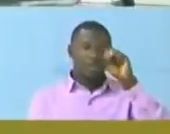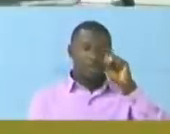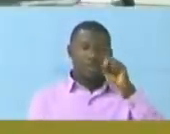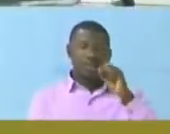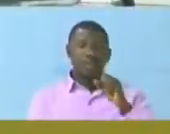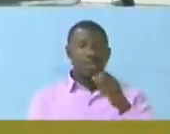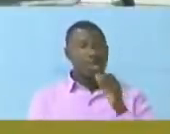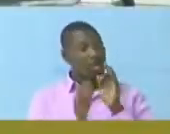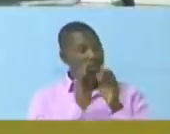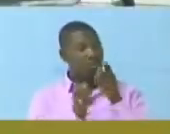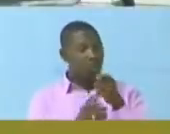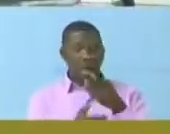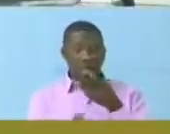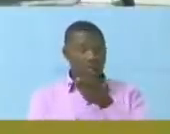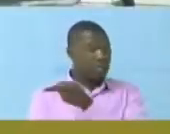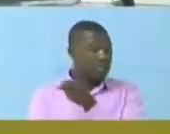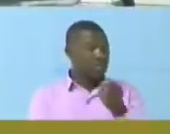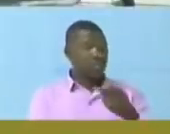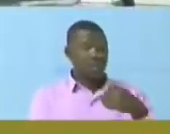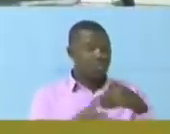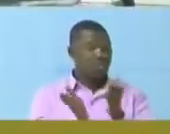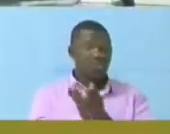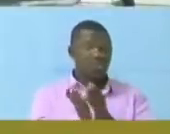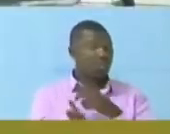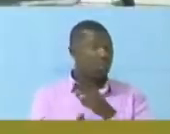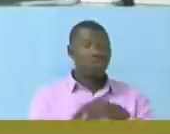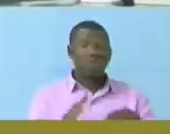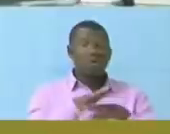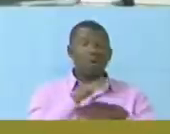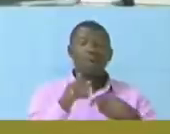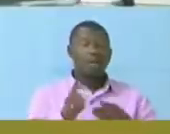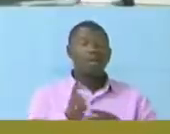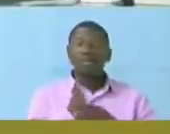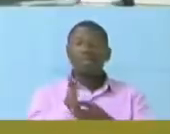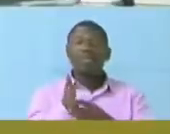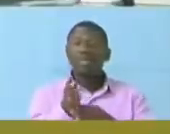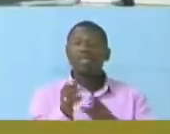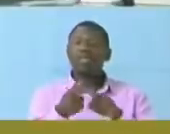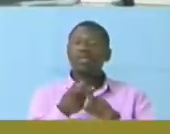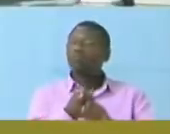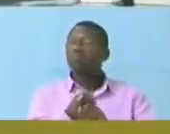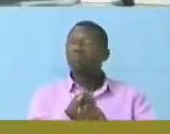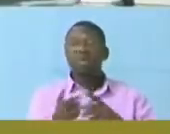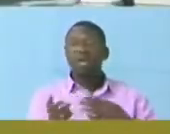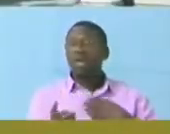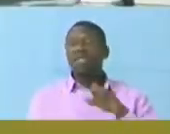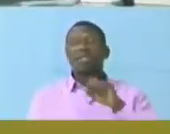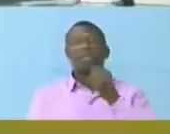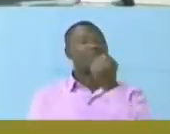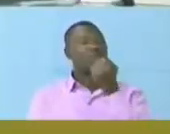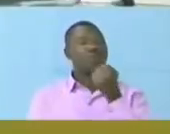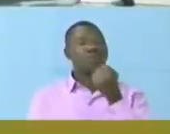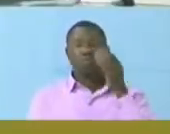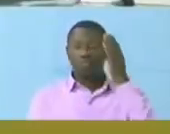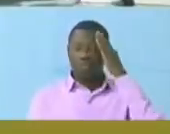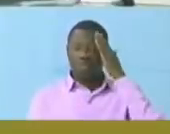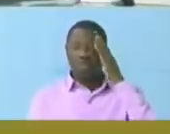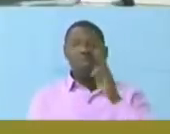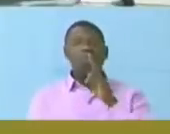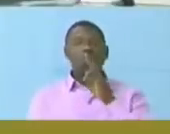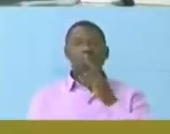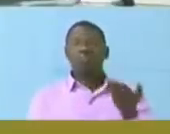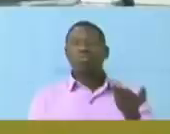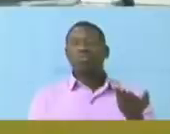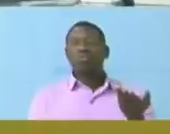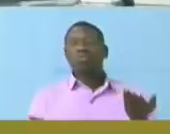are not under my command, it's difficult to know. akakoleale pour que ñu mëna ko lo ma sata ka tout modo